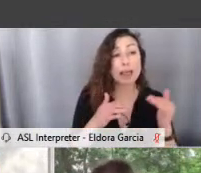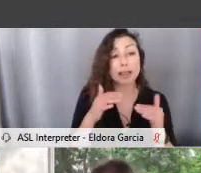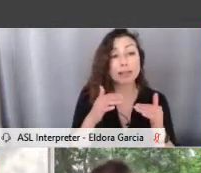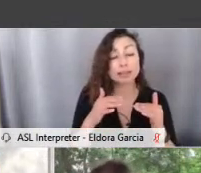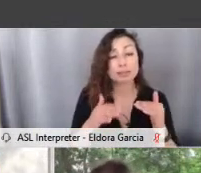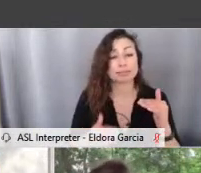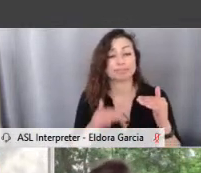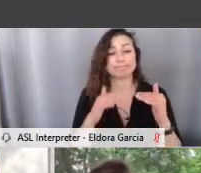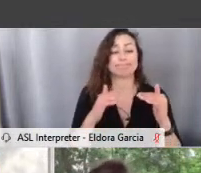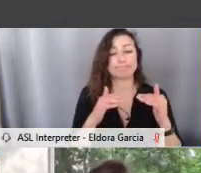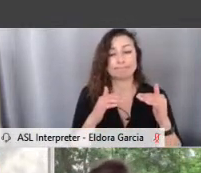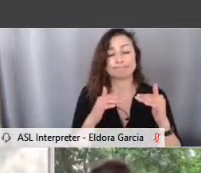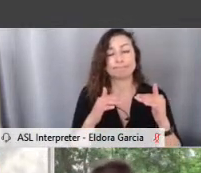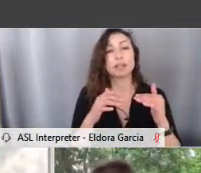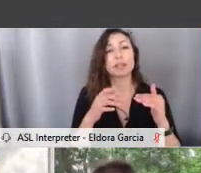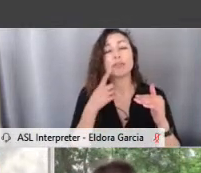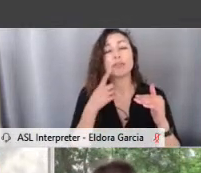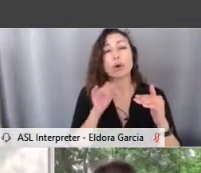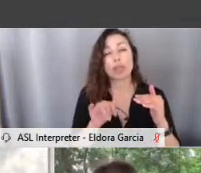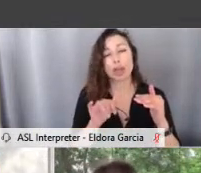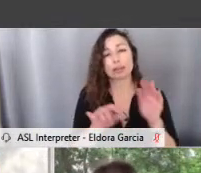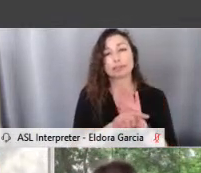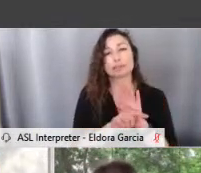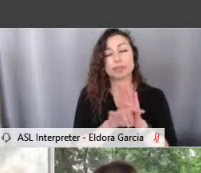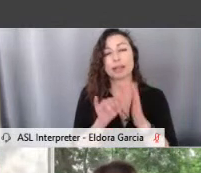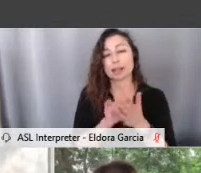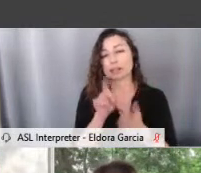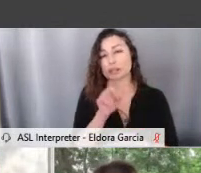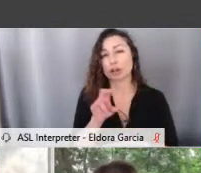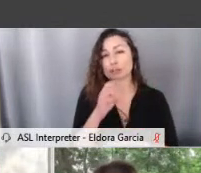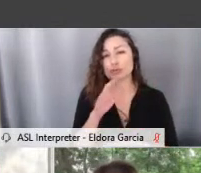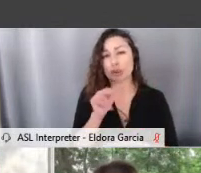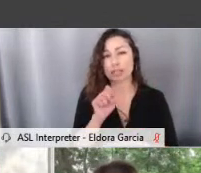that larger shortfall in 22 that Dr. Scrace already mentioned.